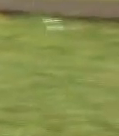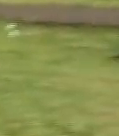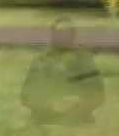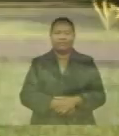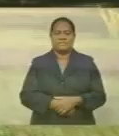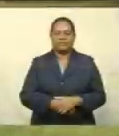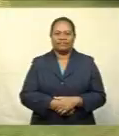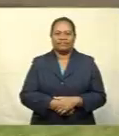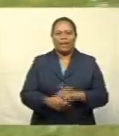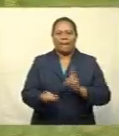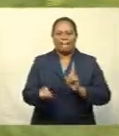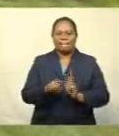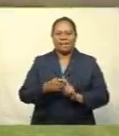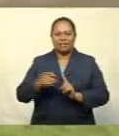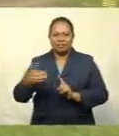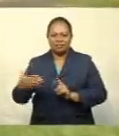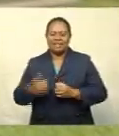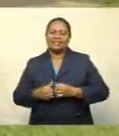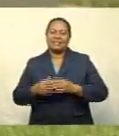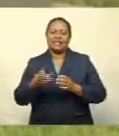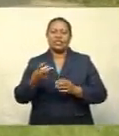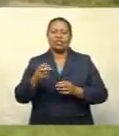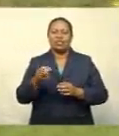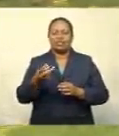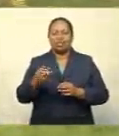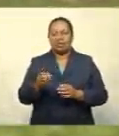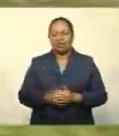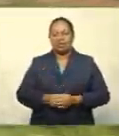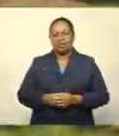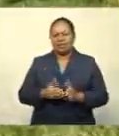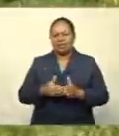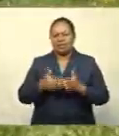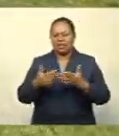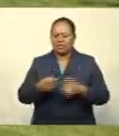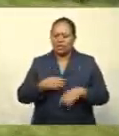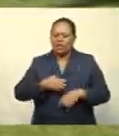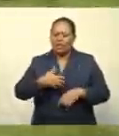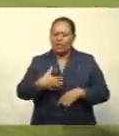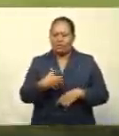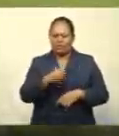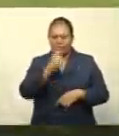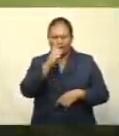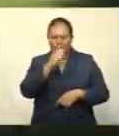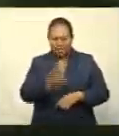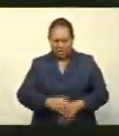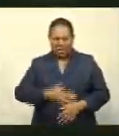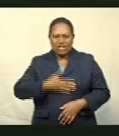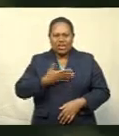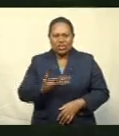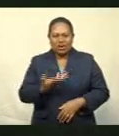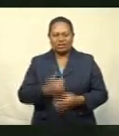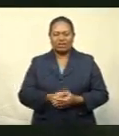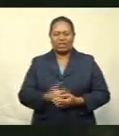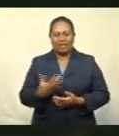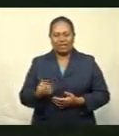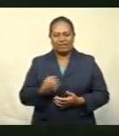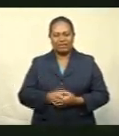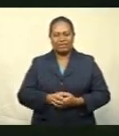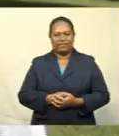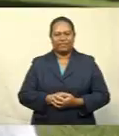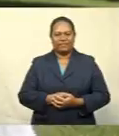The Parkour program started in 2020 as more people showed interest on social media and the traditional media. Mostly my